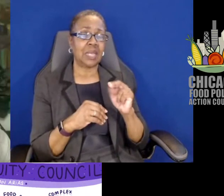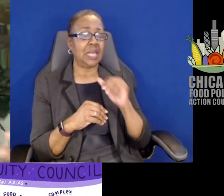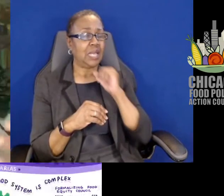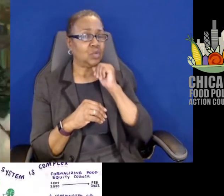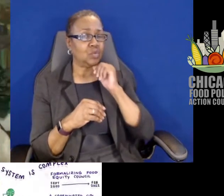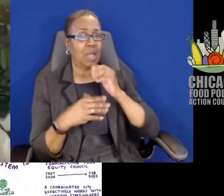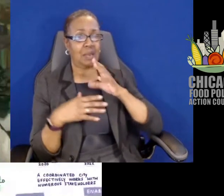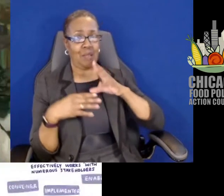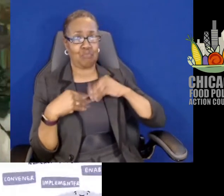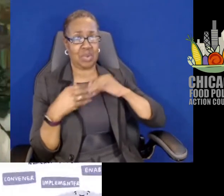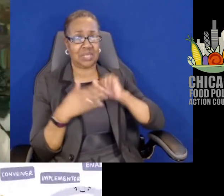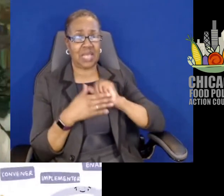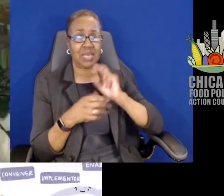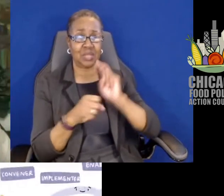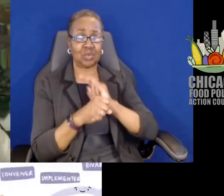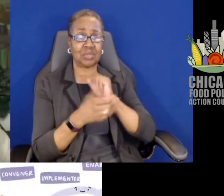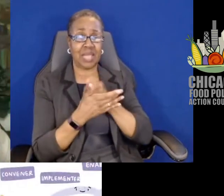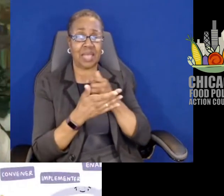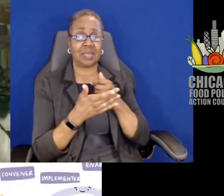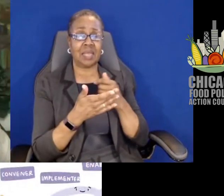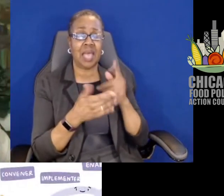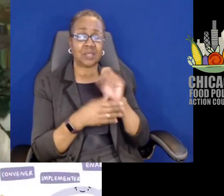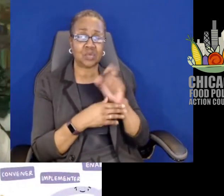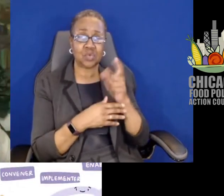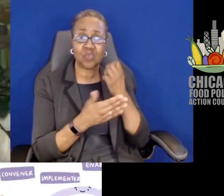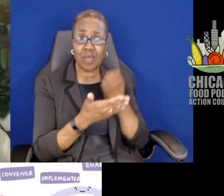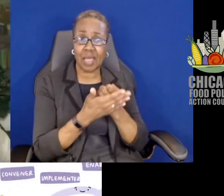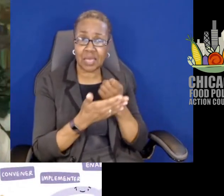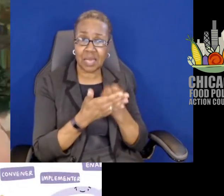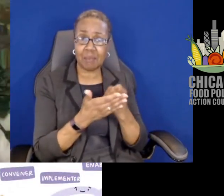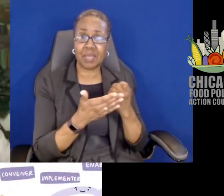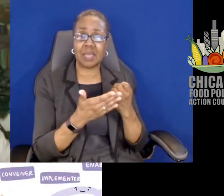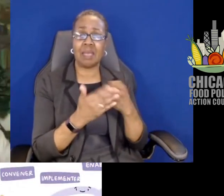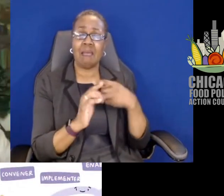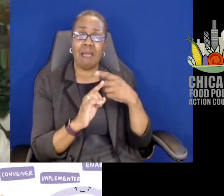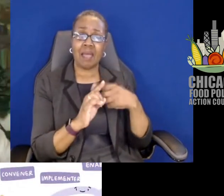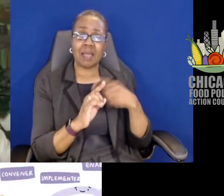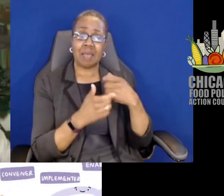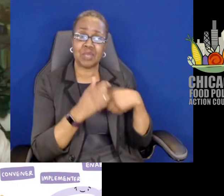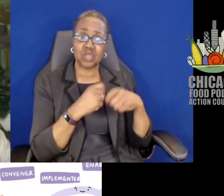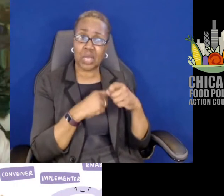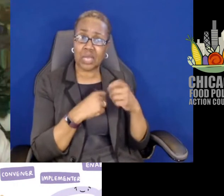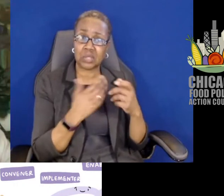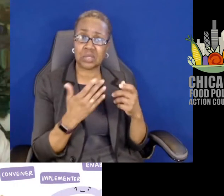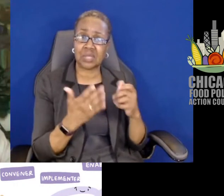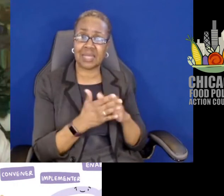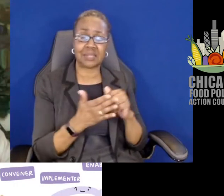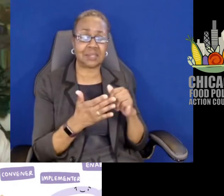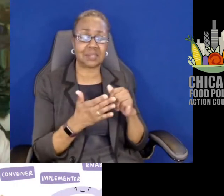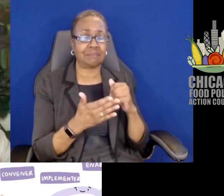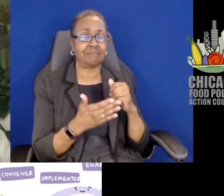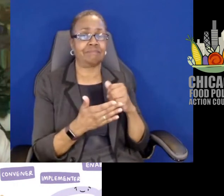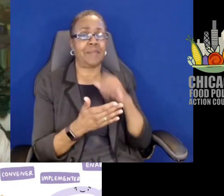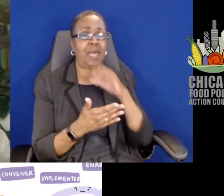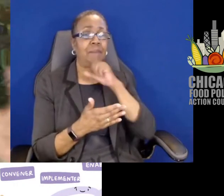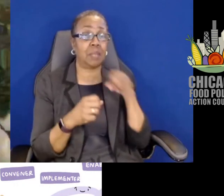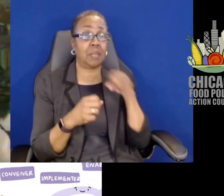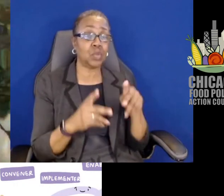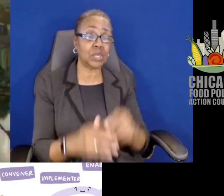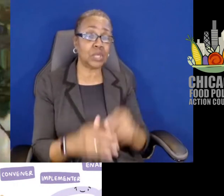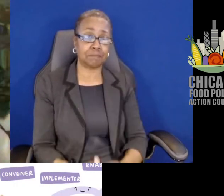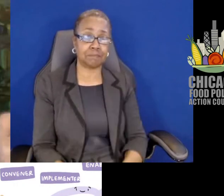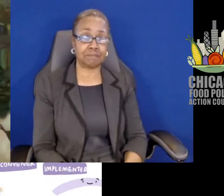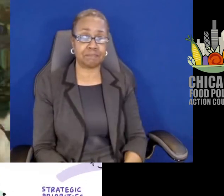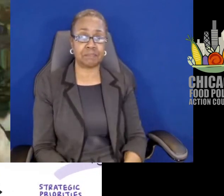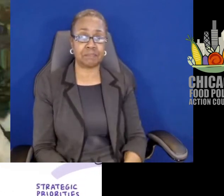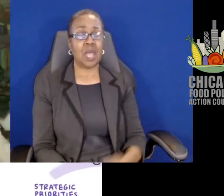powerful tool for economic and climate resilient change is a missed opportunity. So, and we have not